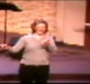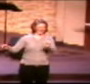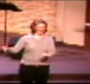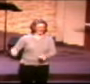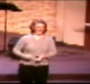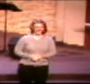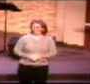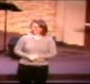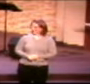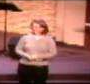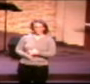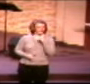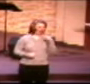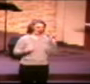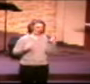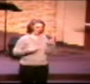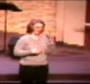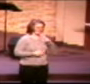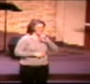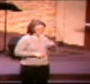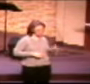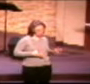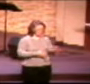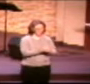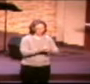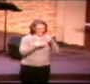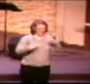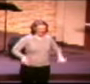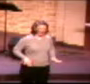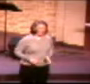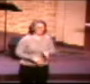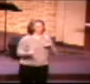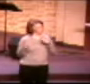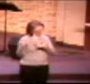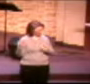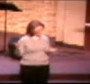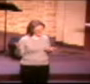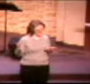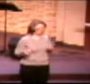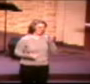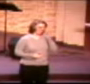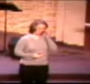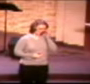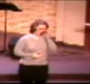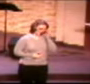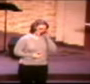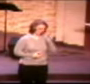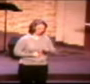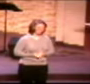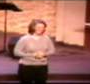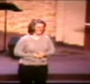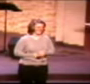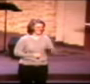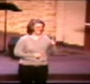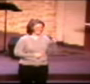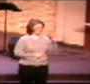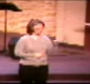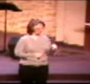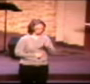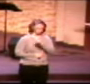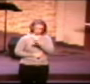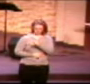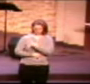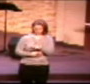You're not officially married yet, right. So Hank, stand by. Carrie, Robin, you've